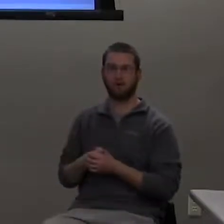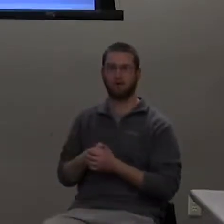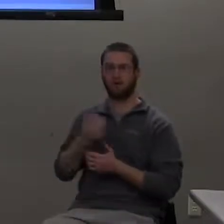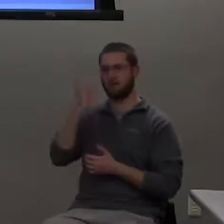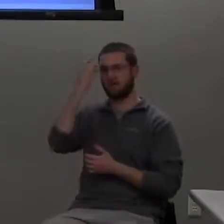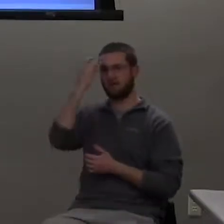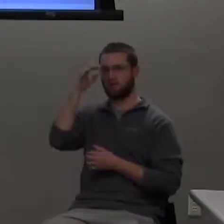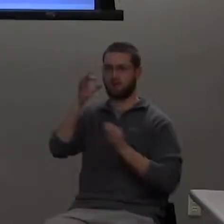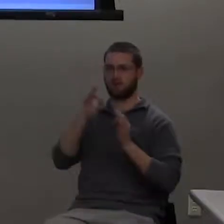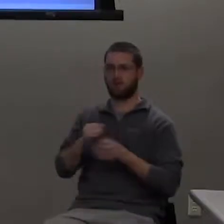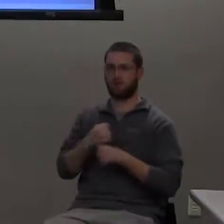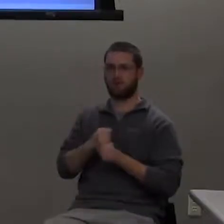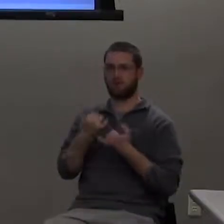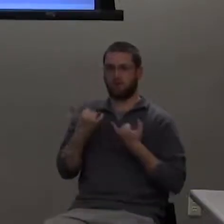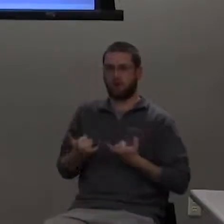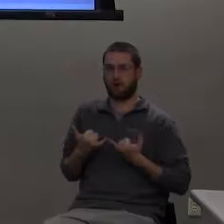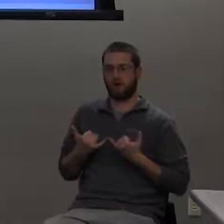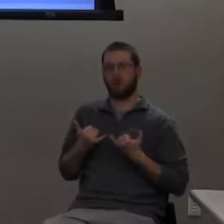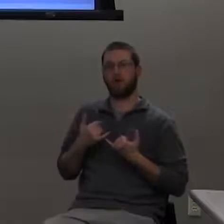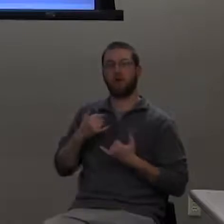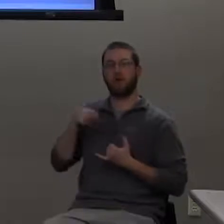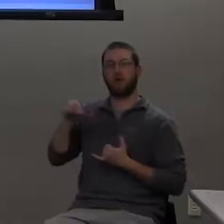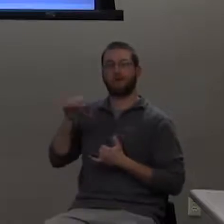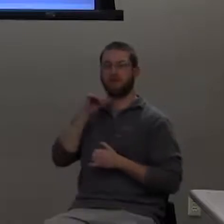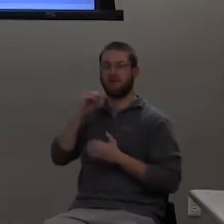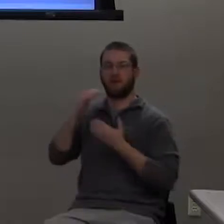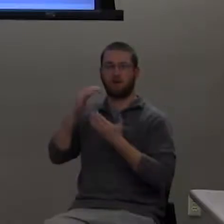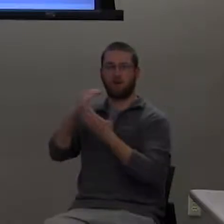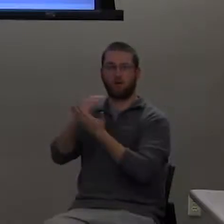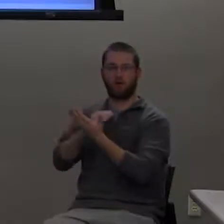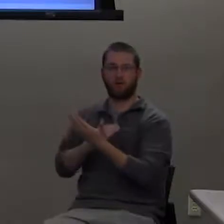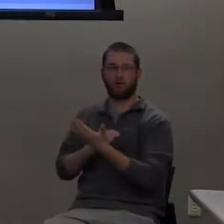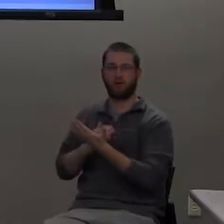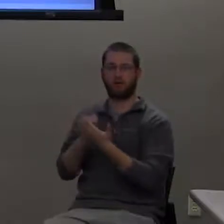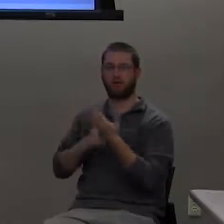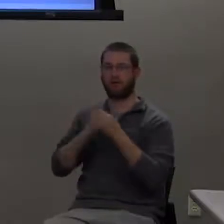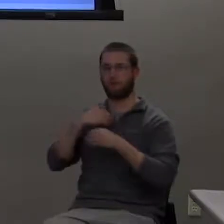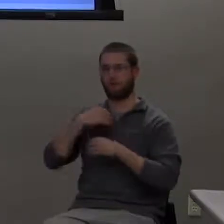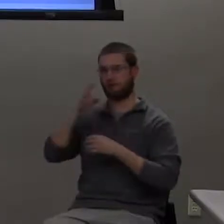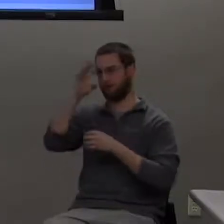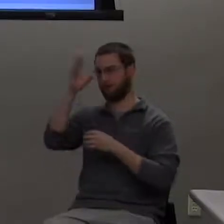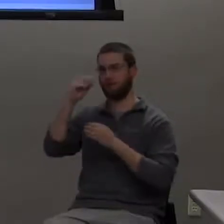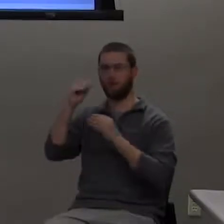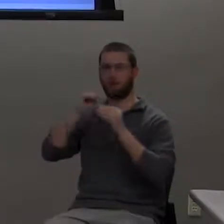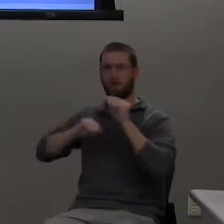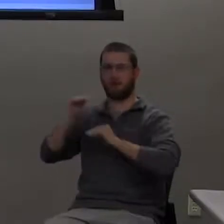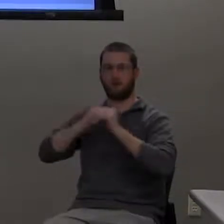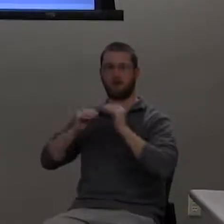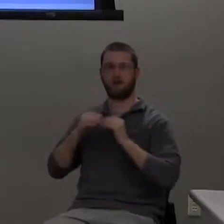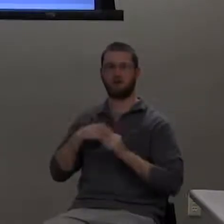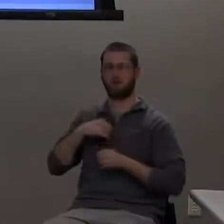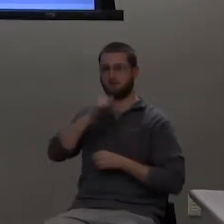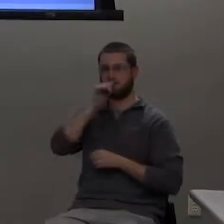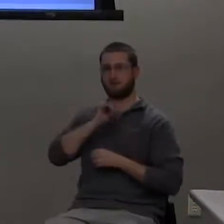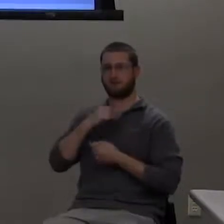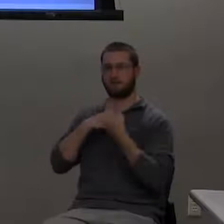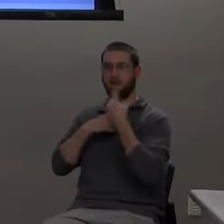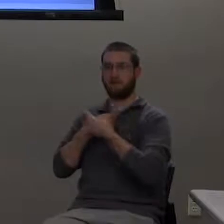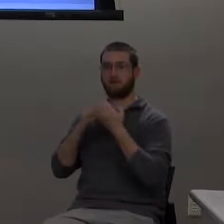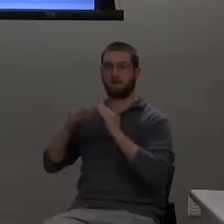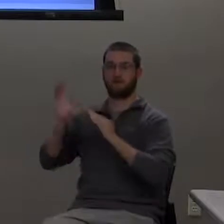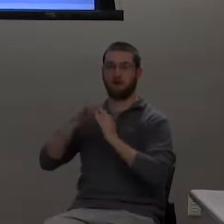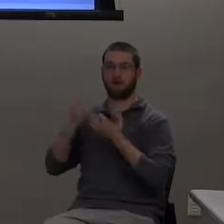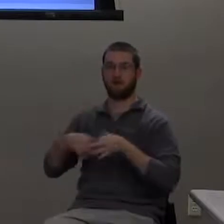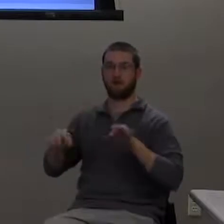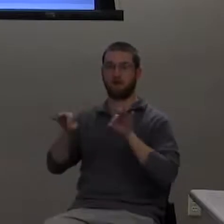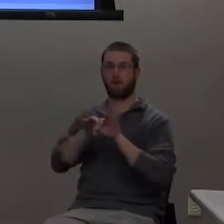about it as possible. These, yet again, are also not in any particular order. It's the order that I created the slides. So please bear with me. I'm not saying this is the most